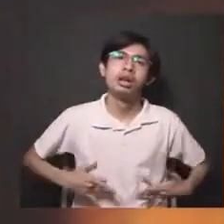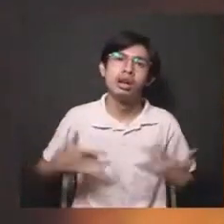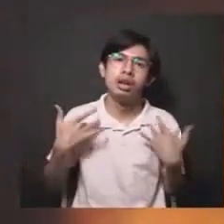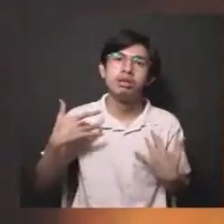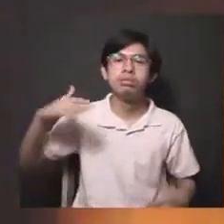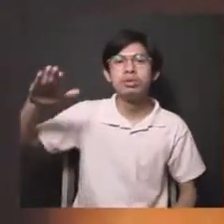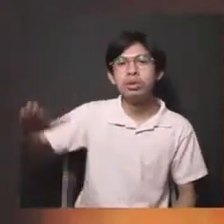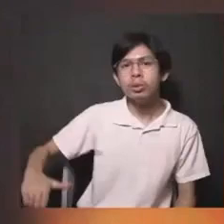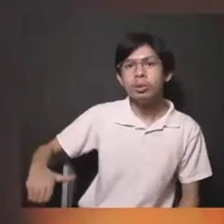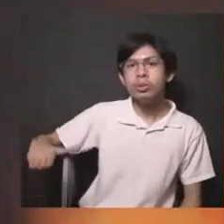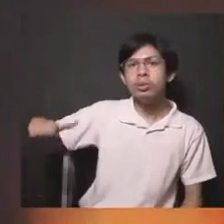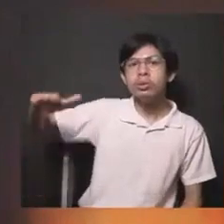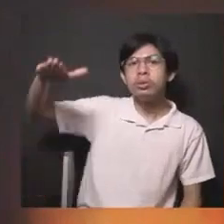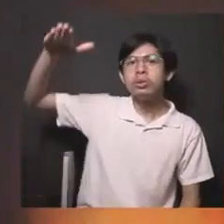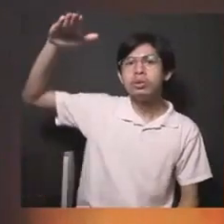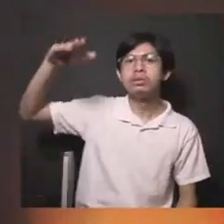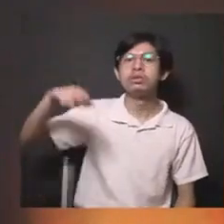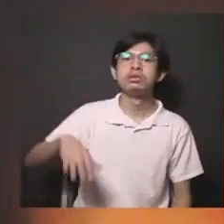was miserable.